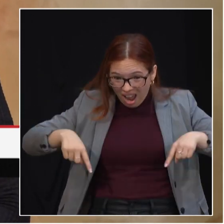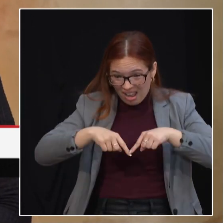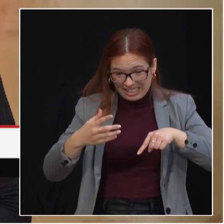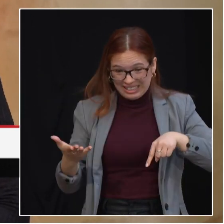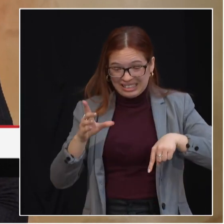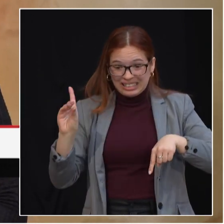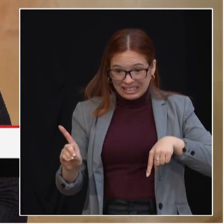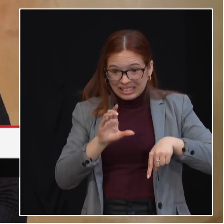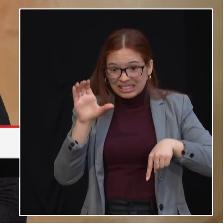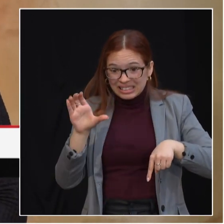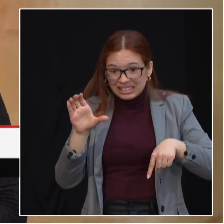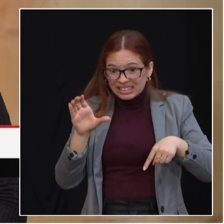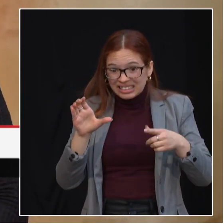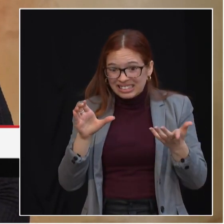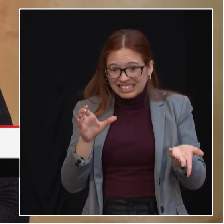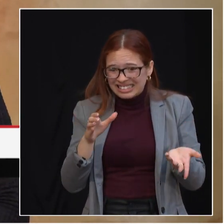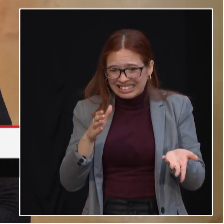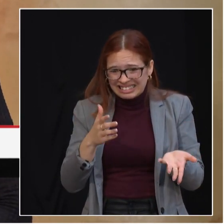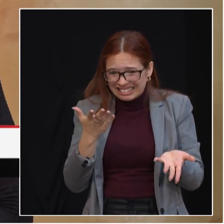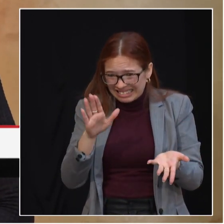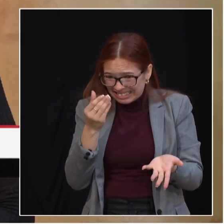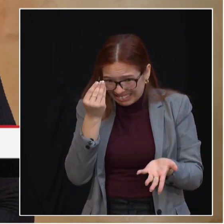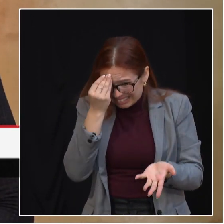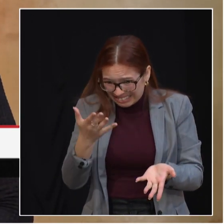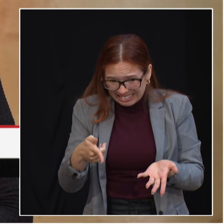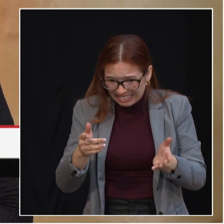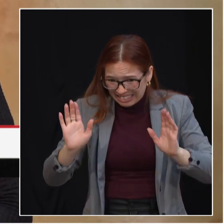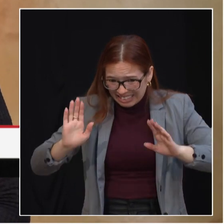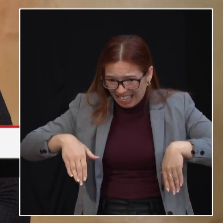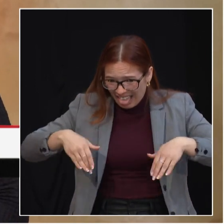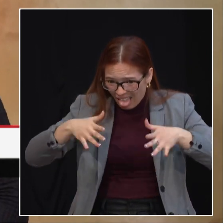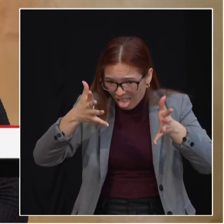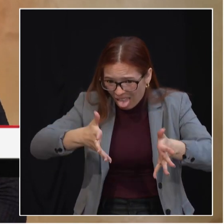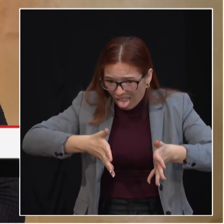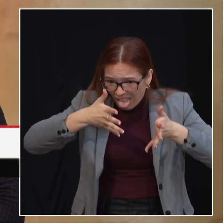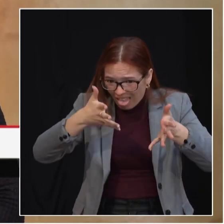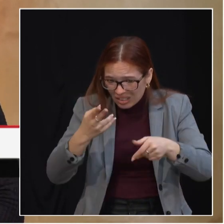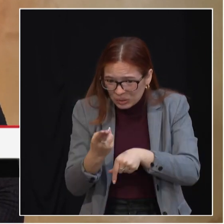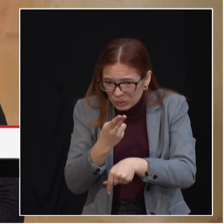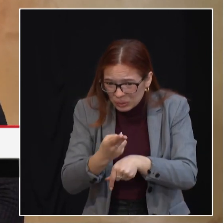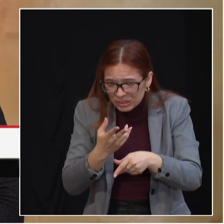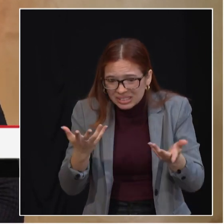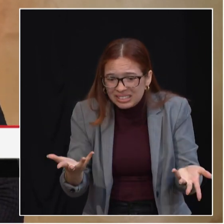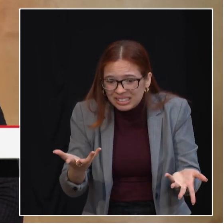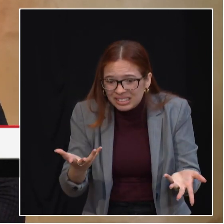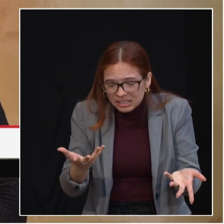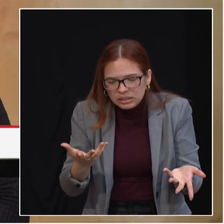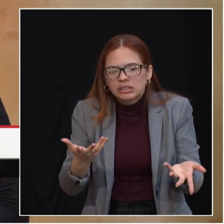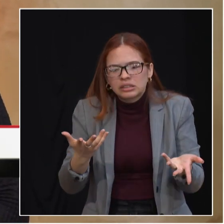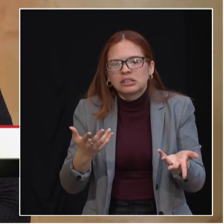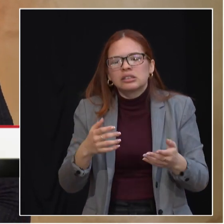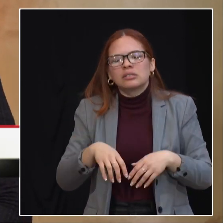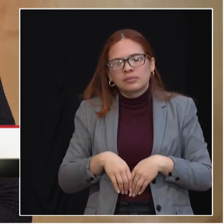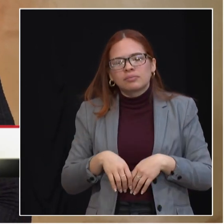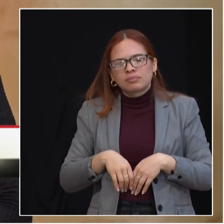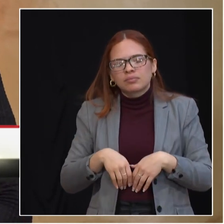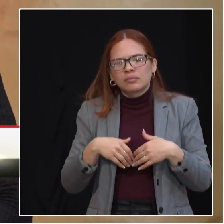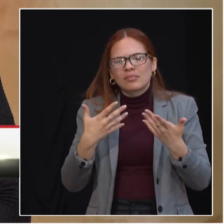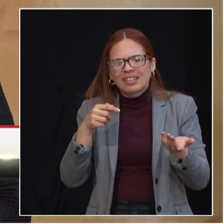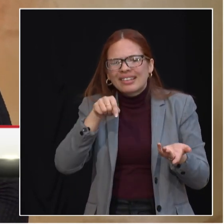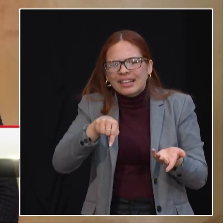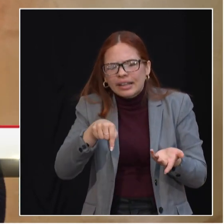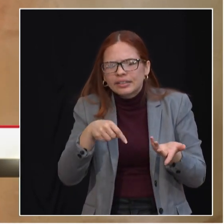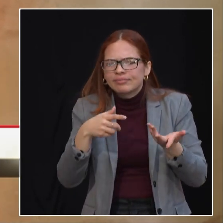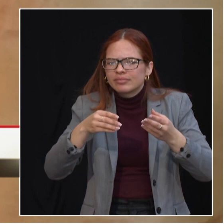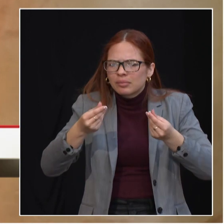with these organizations to rezone properties in alignment with our comprehensive plan, our guide for growth and development in the district,